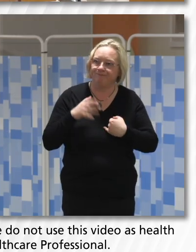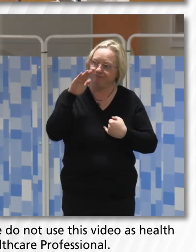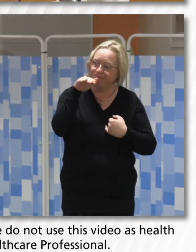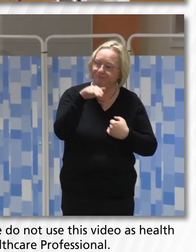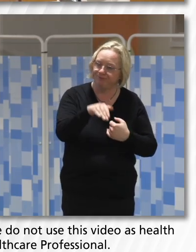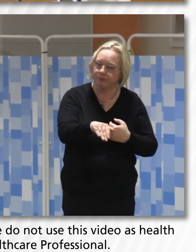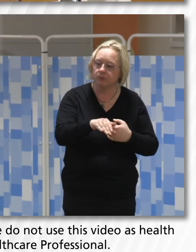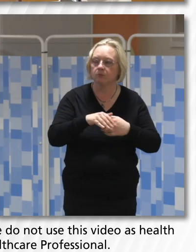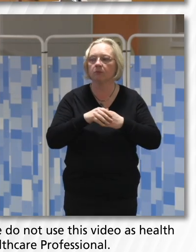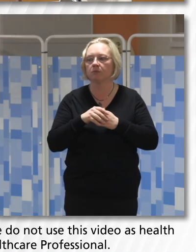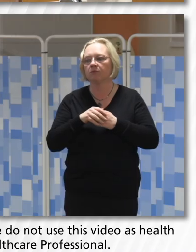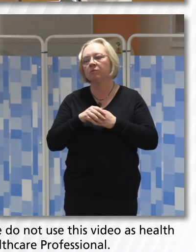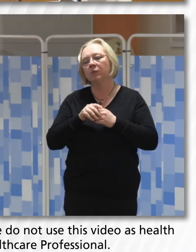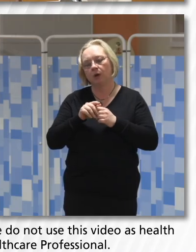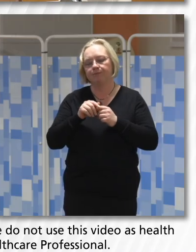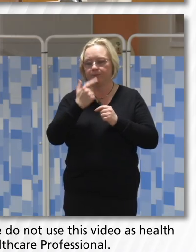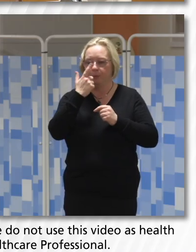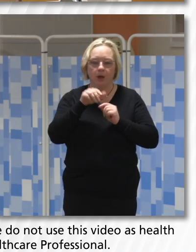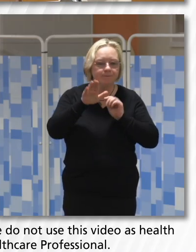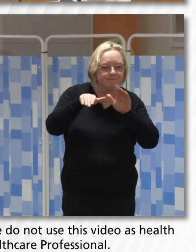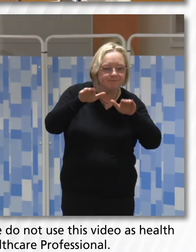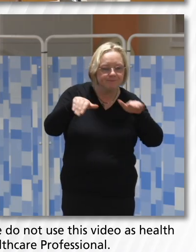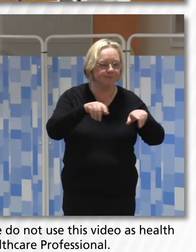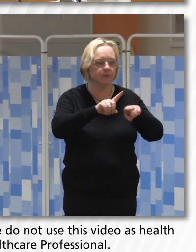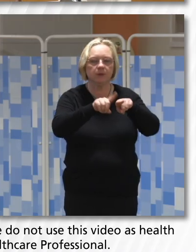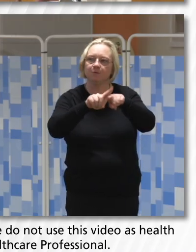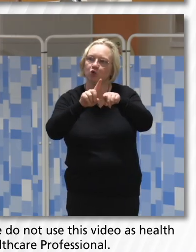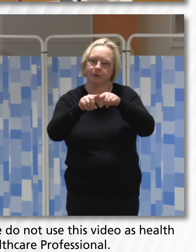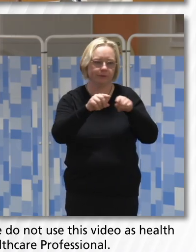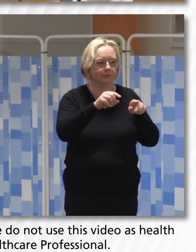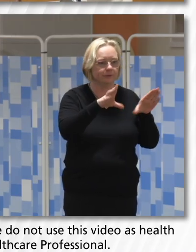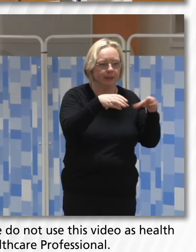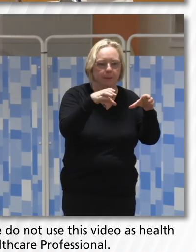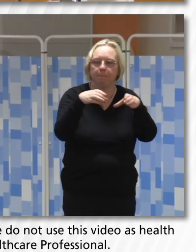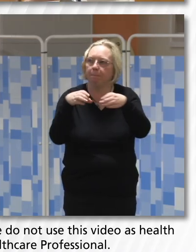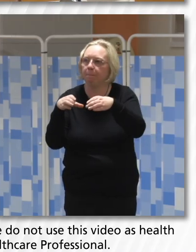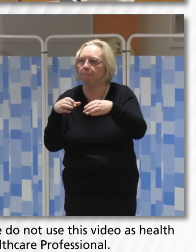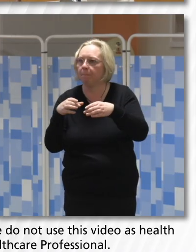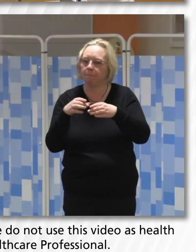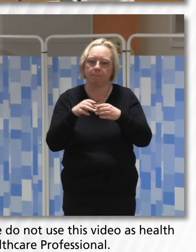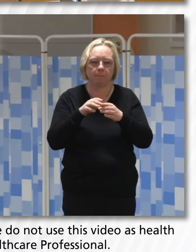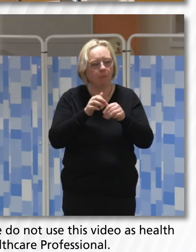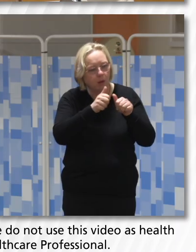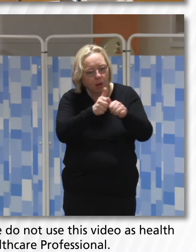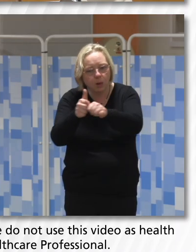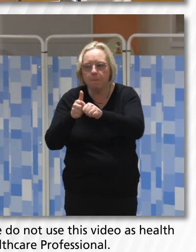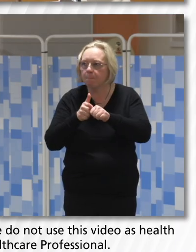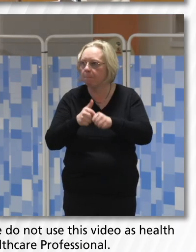other allied health professionals as a person with Parkinson's journey progresses.